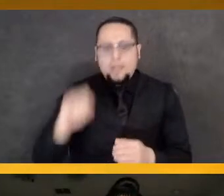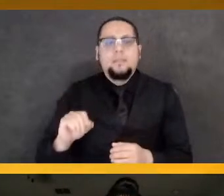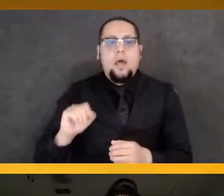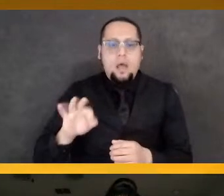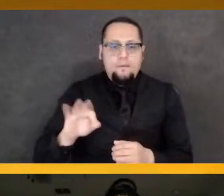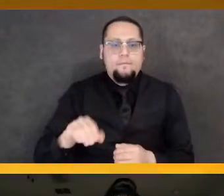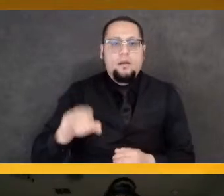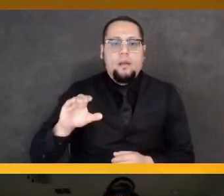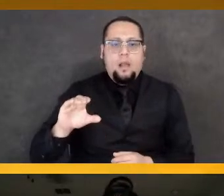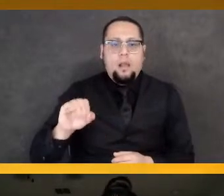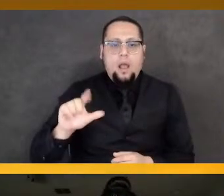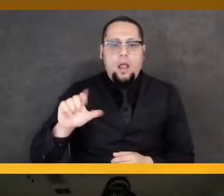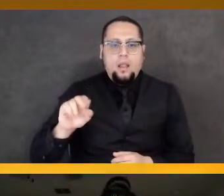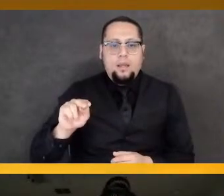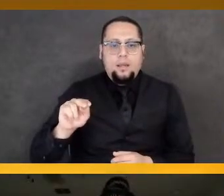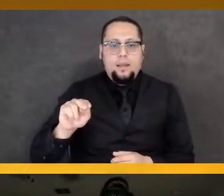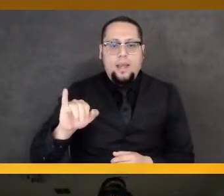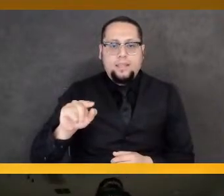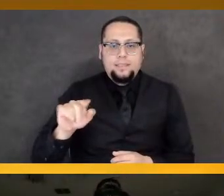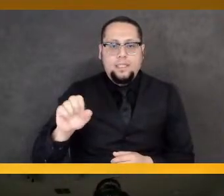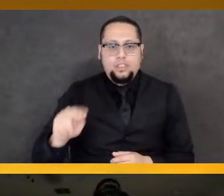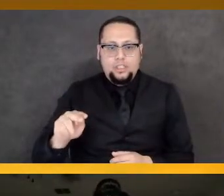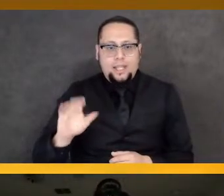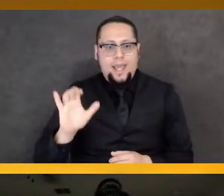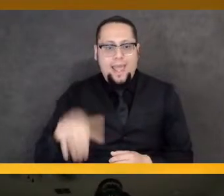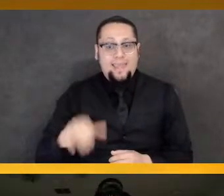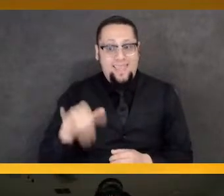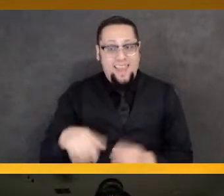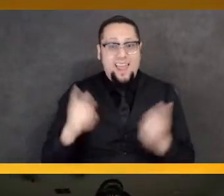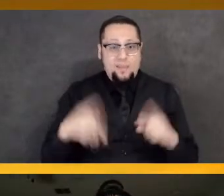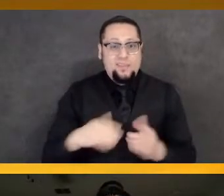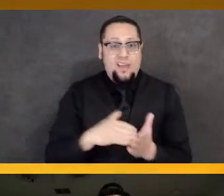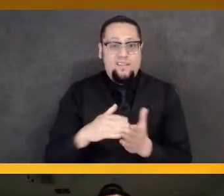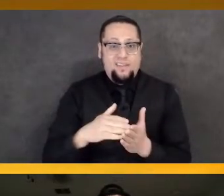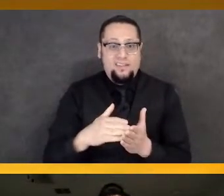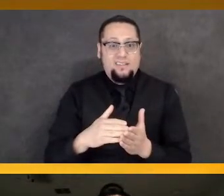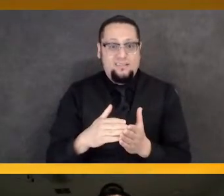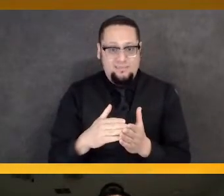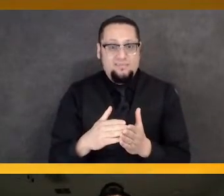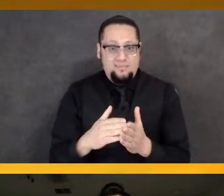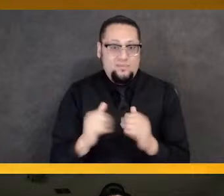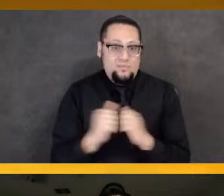it's very, very rife within our communities. Yeah.